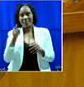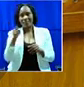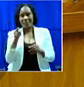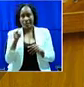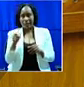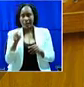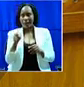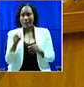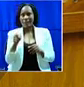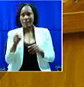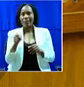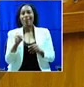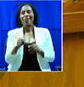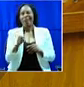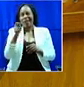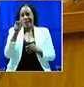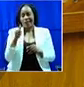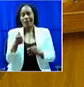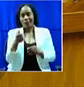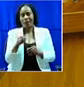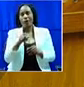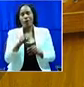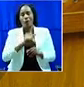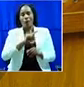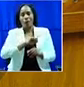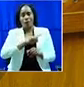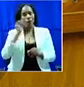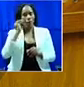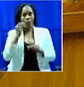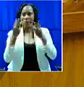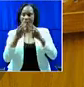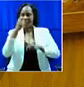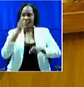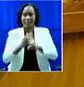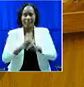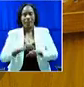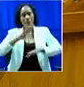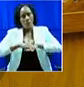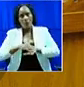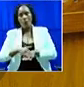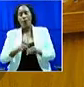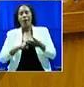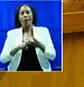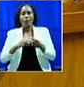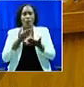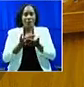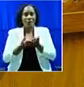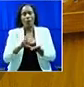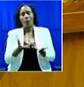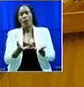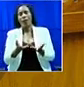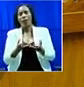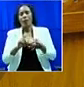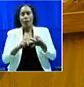of what is needed and what is possible and what should be done. We are